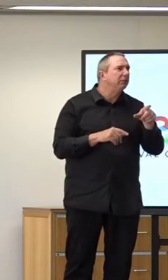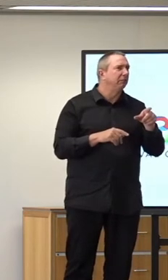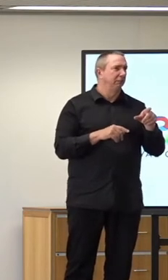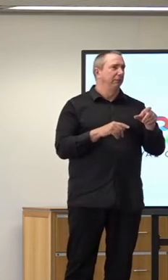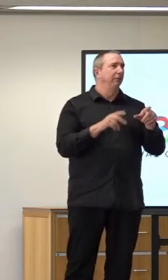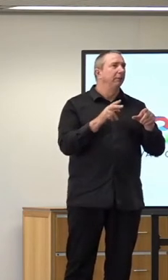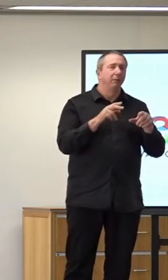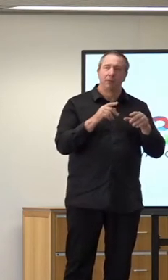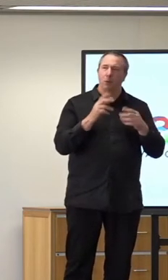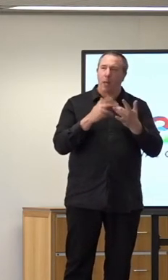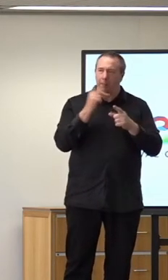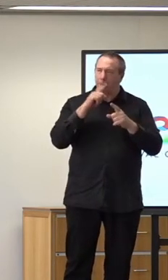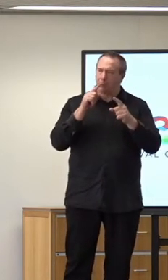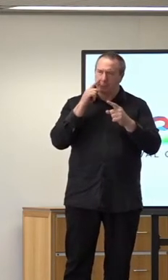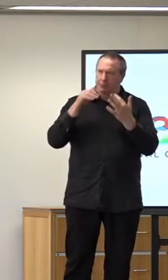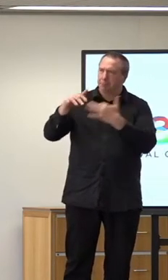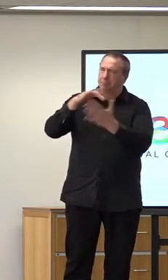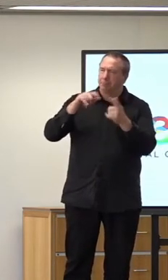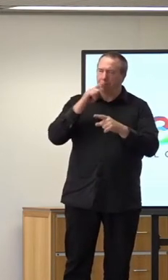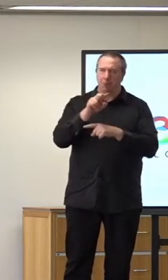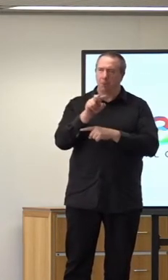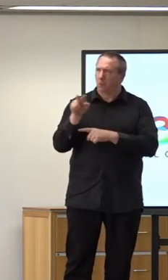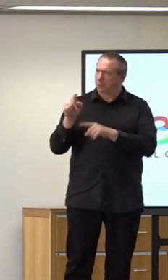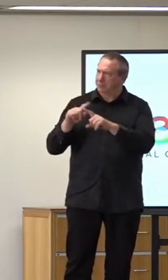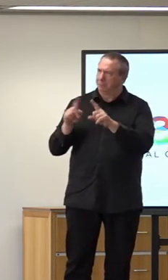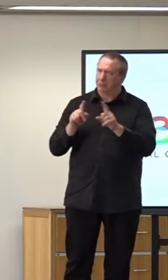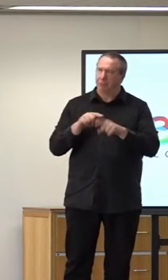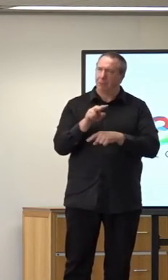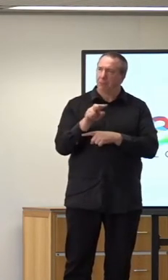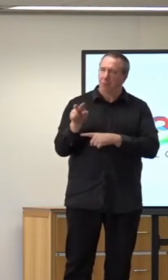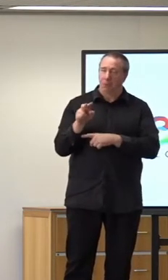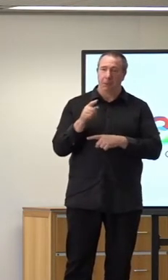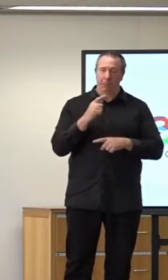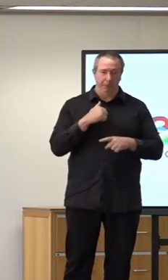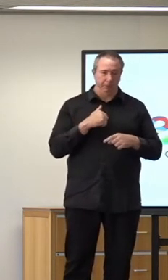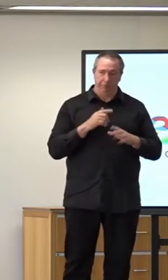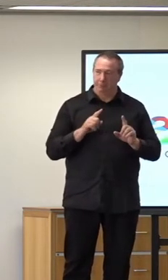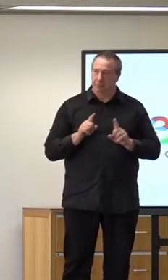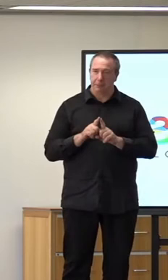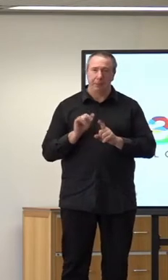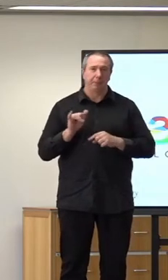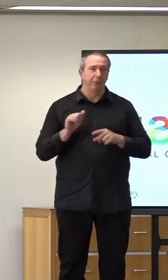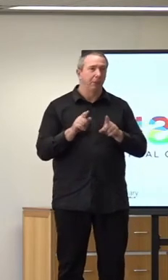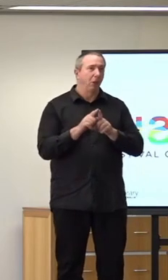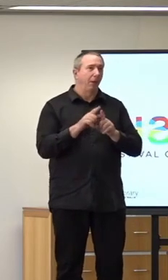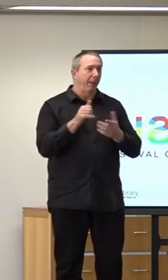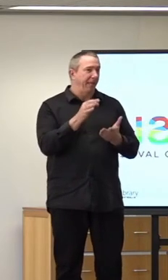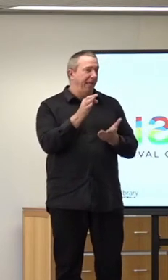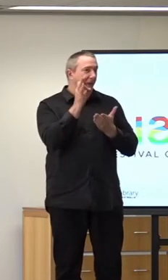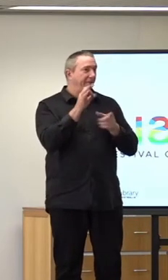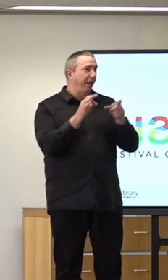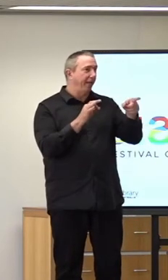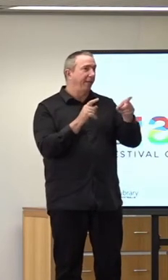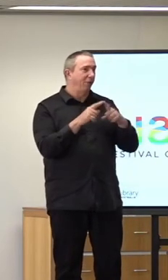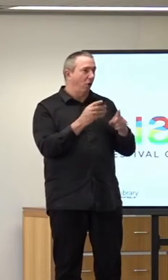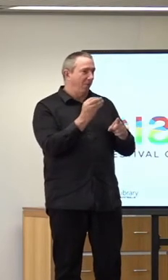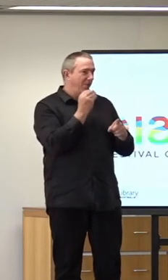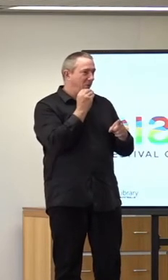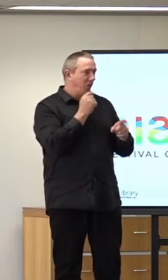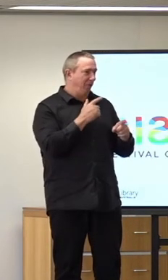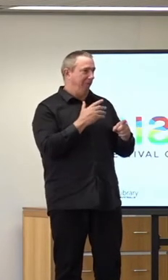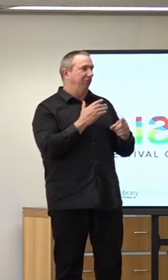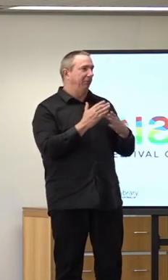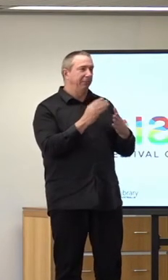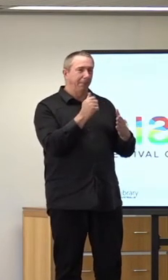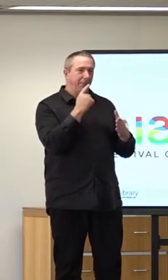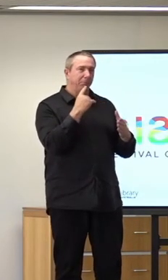off the street. The gift shop might be very expensive. You know, the cafe might not serve food. People really sort